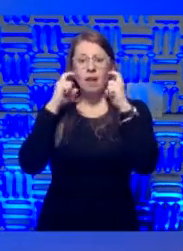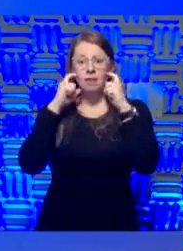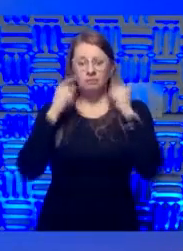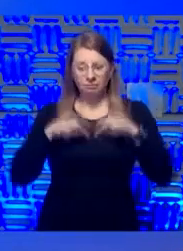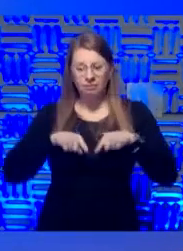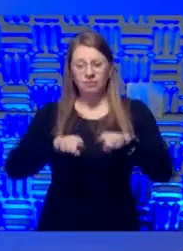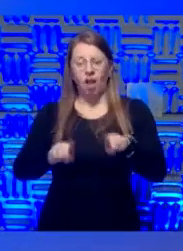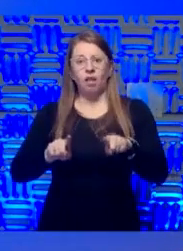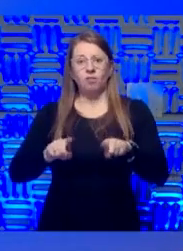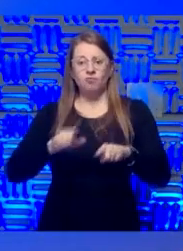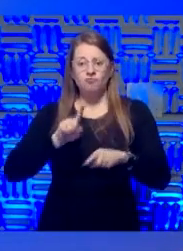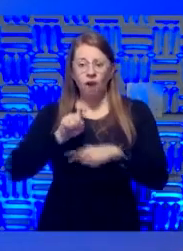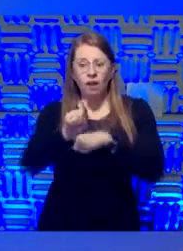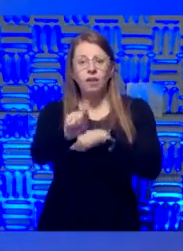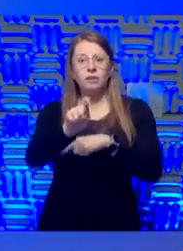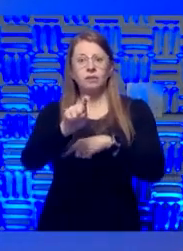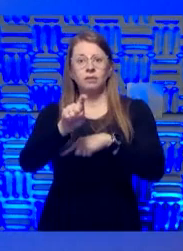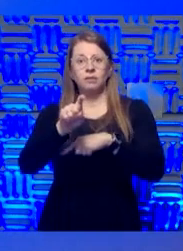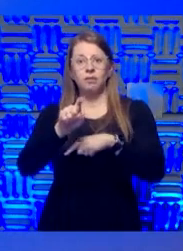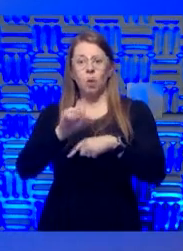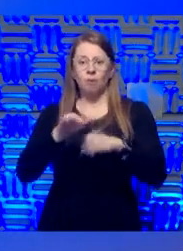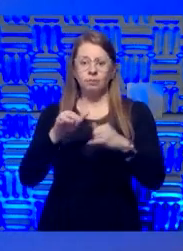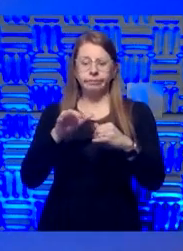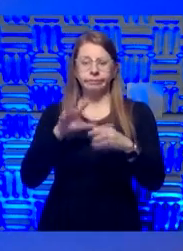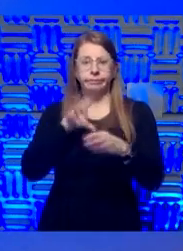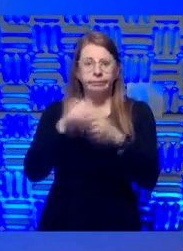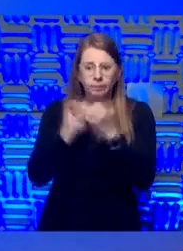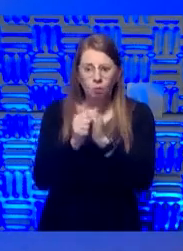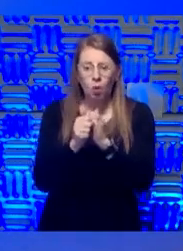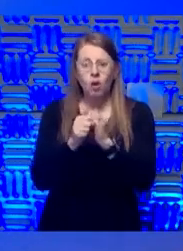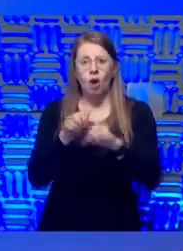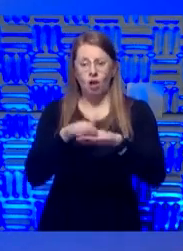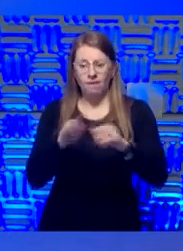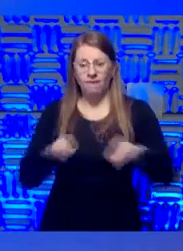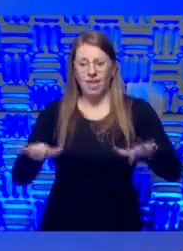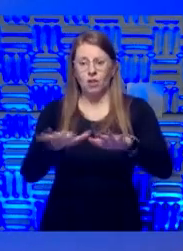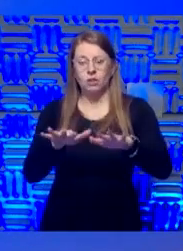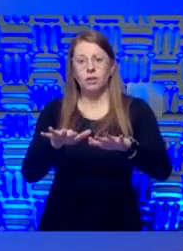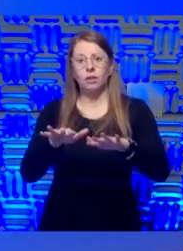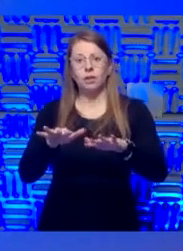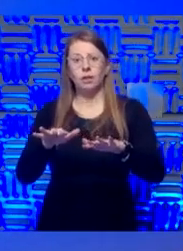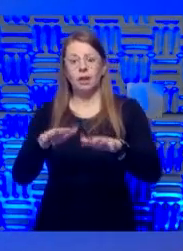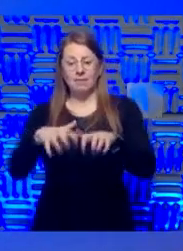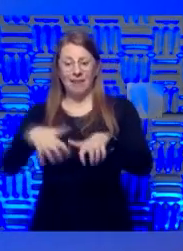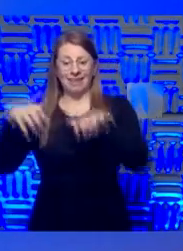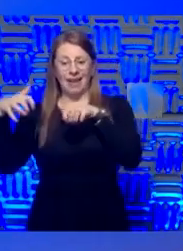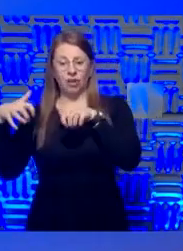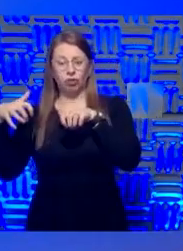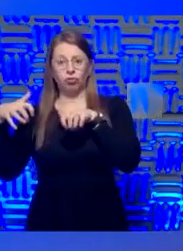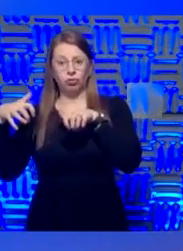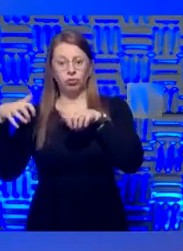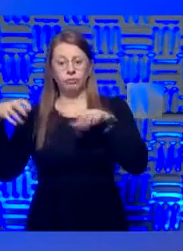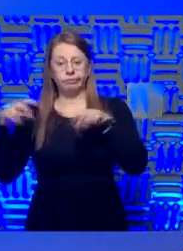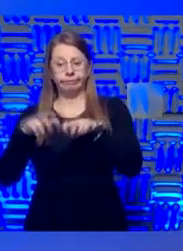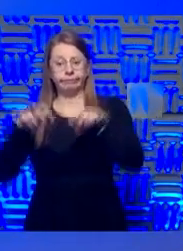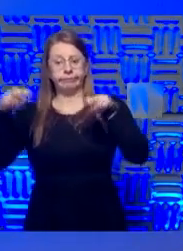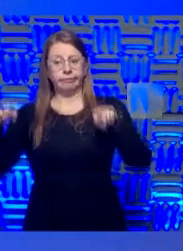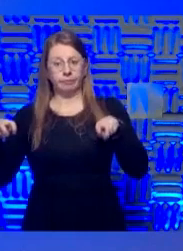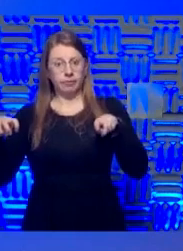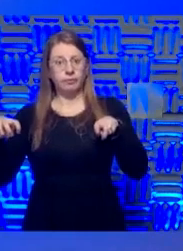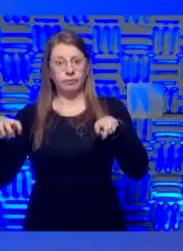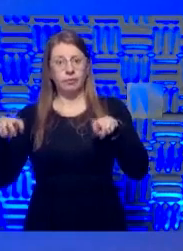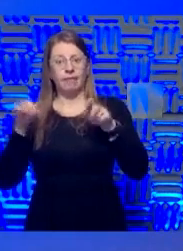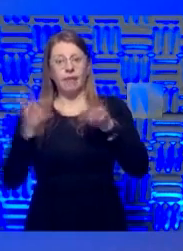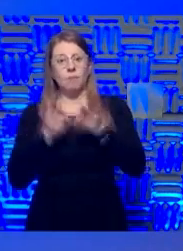active on the field. But let's talk about the spectators. If the spectators can maintain the distance from each other, I think that's going to